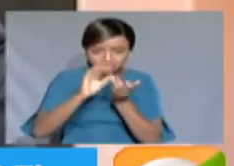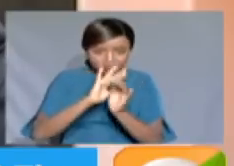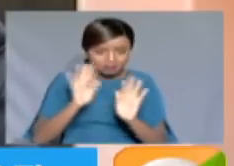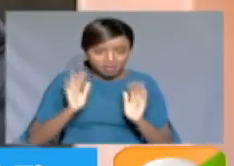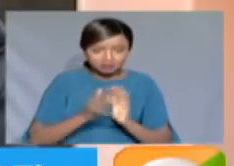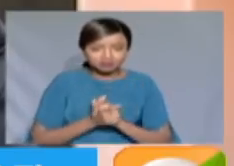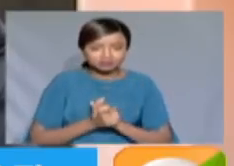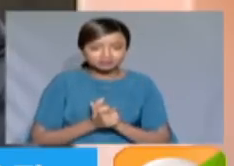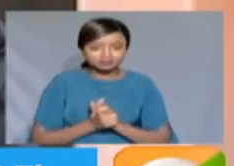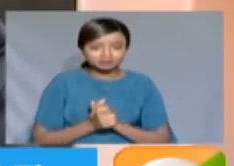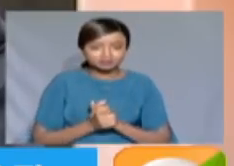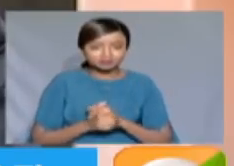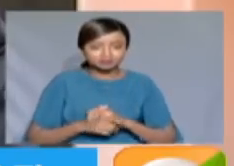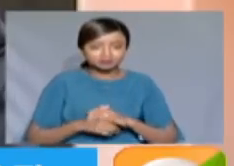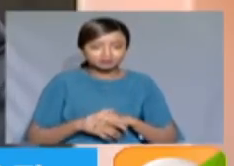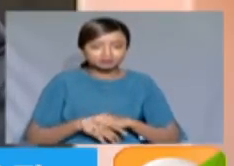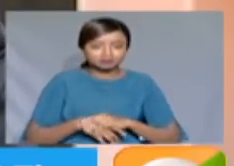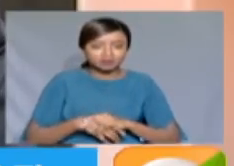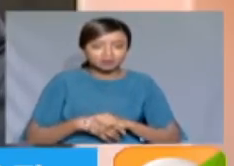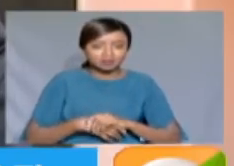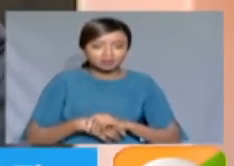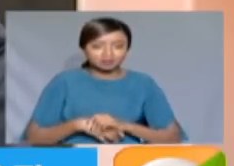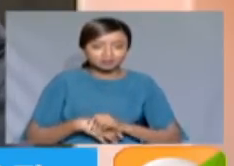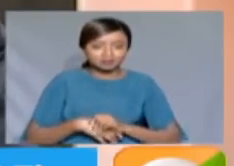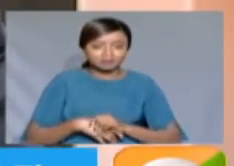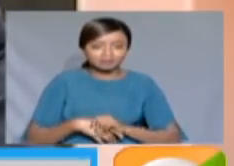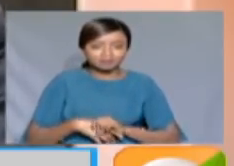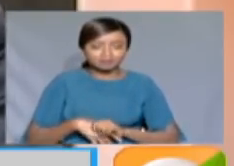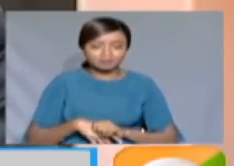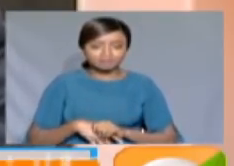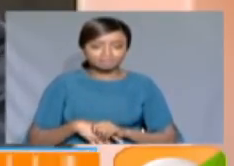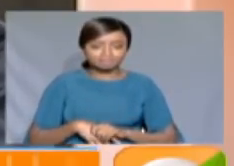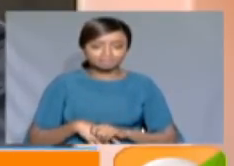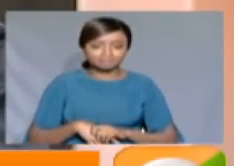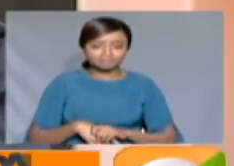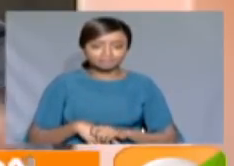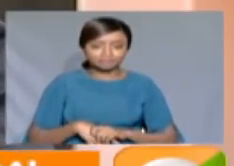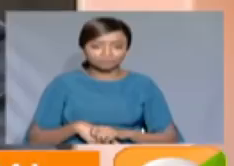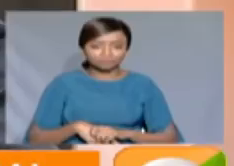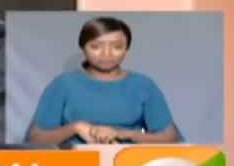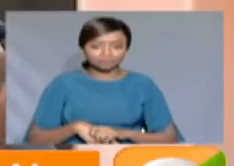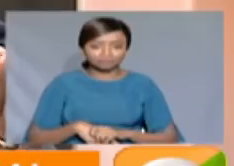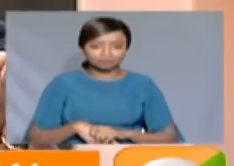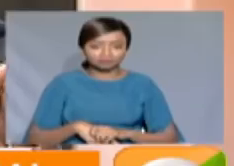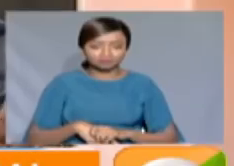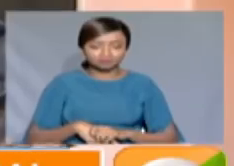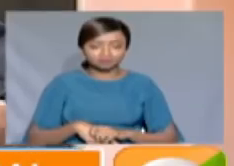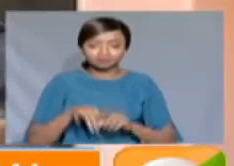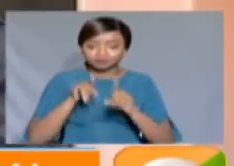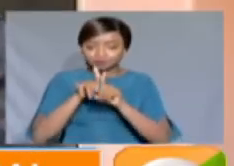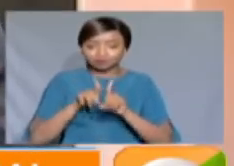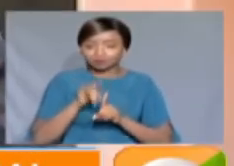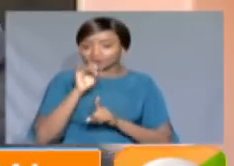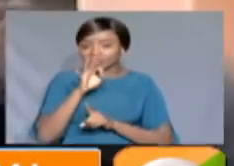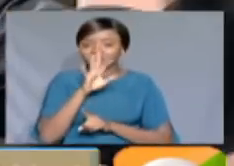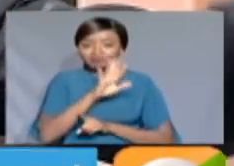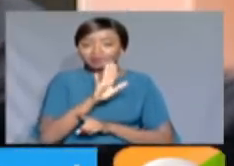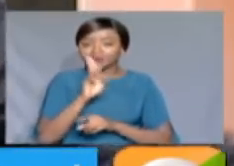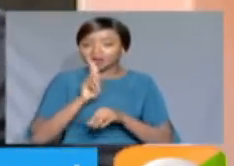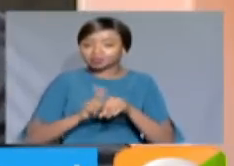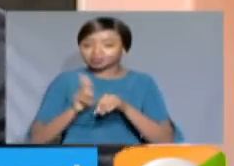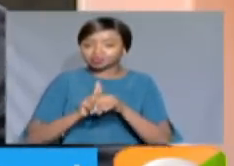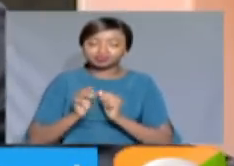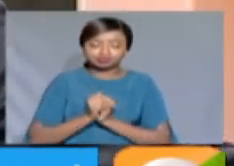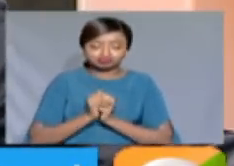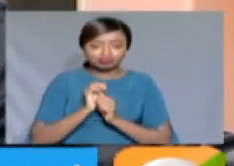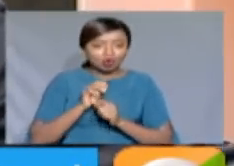project, we expect detailed design to be done. If you use Uhuru Highway, you realize there's a drain which is